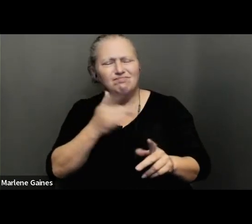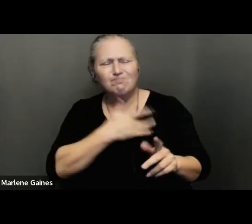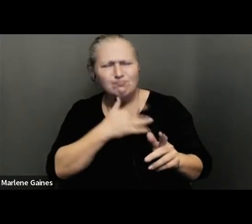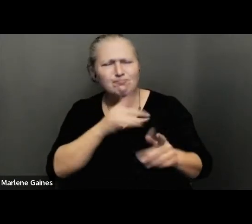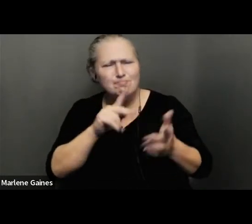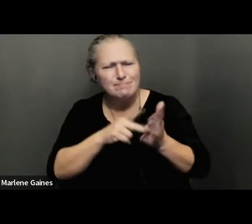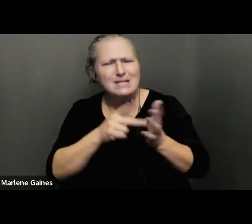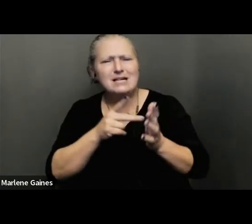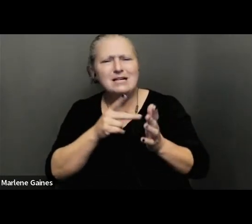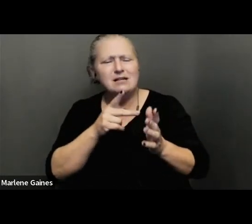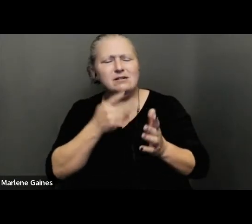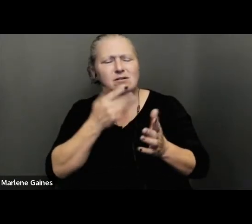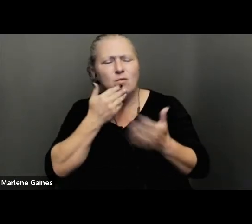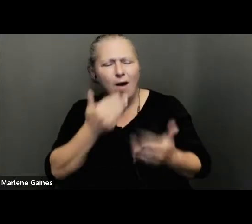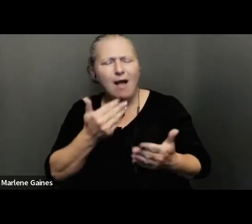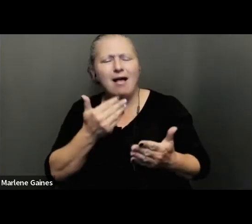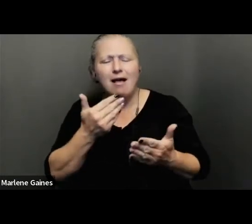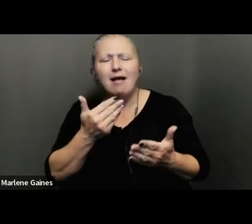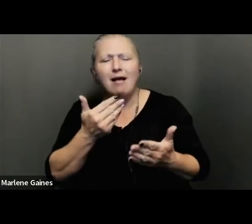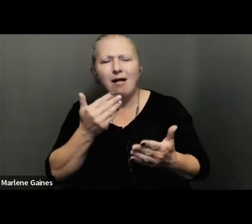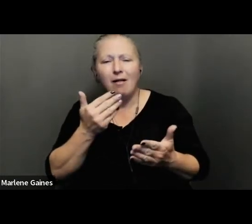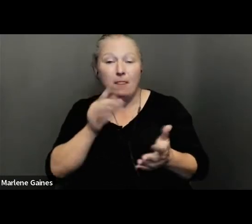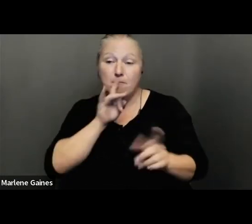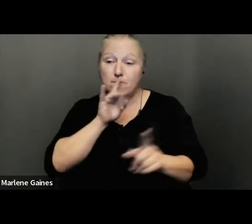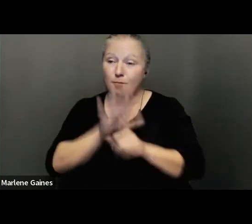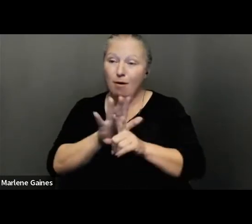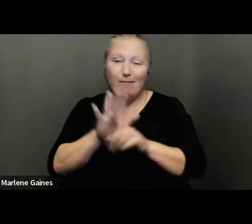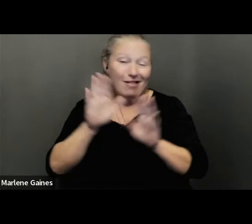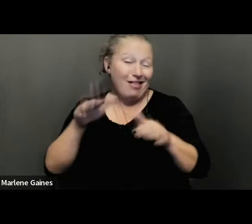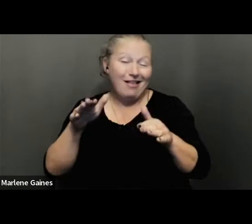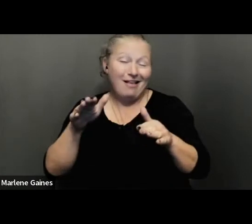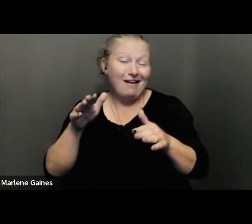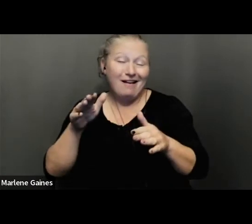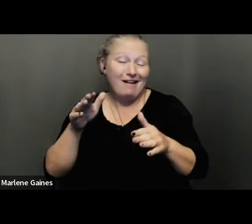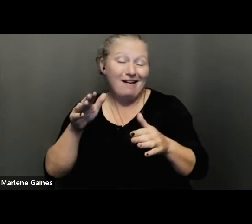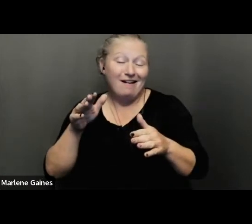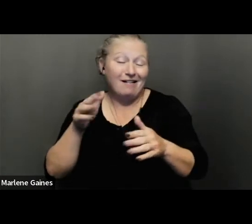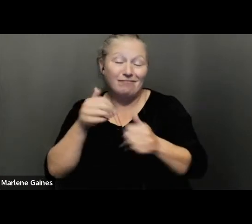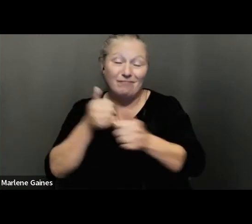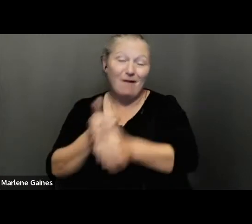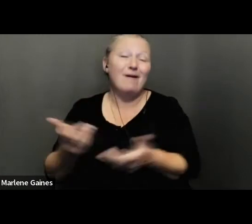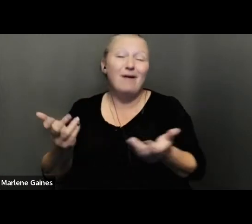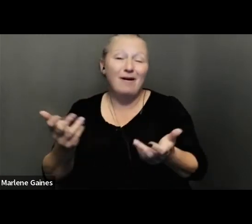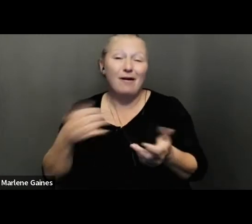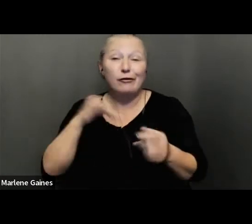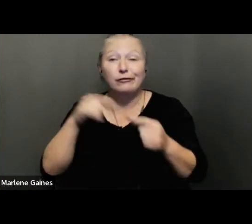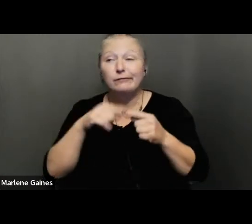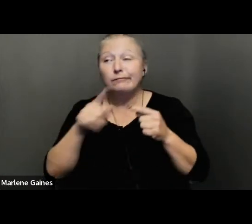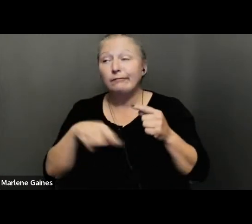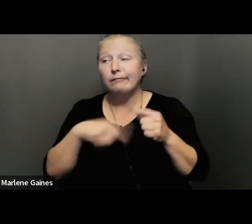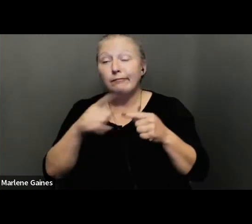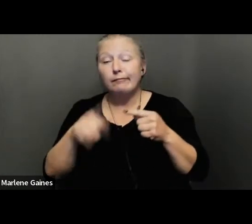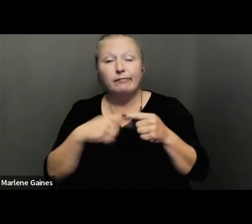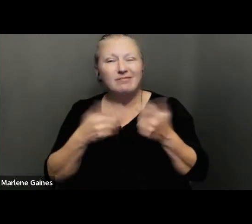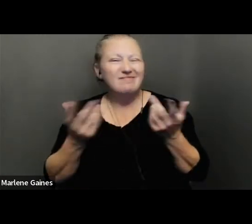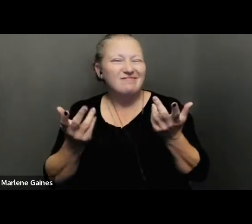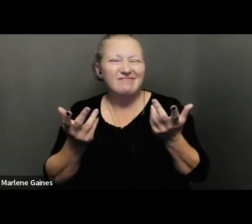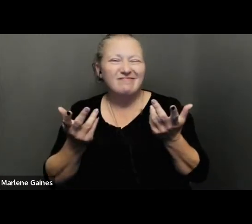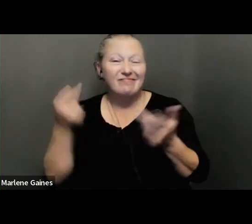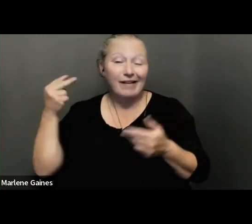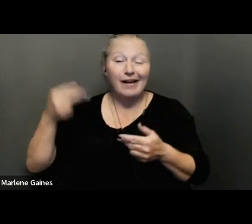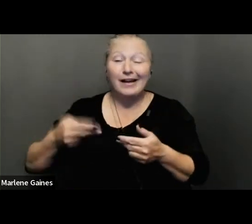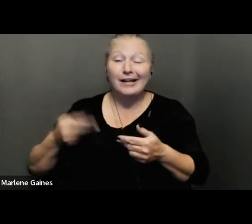The promise has not been delivered on, and we're just cycling through the thing. I mean,